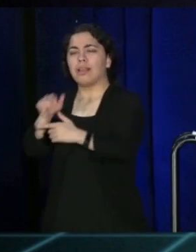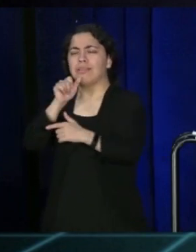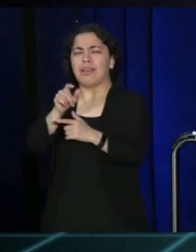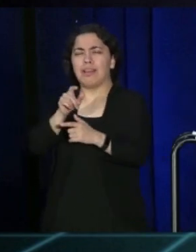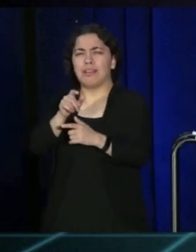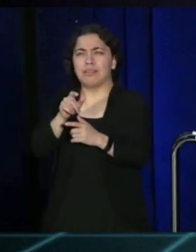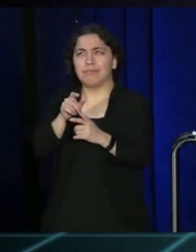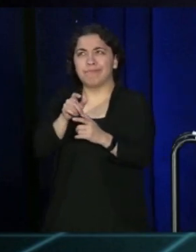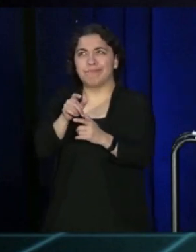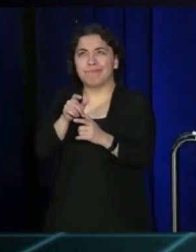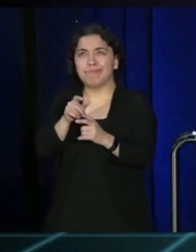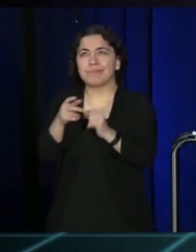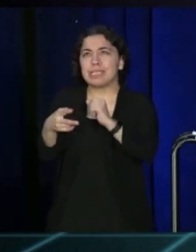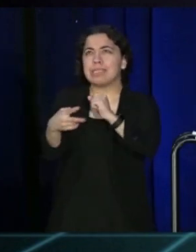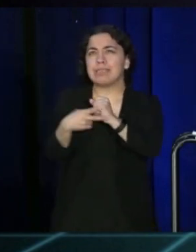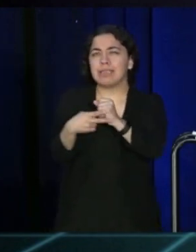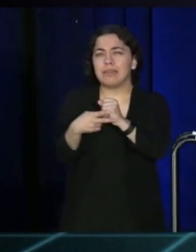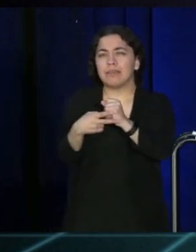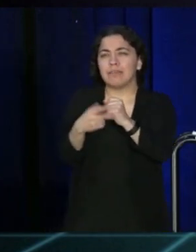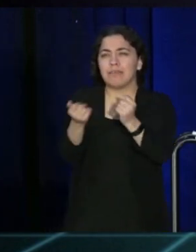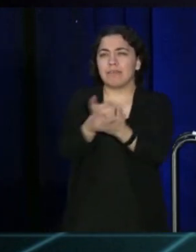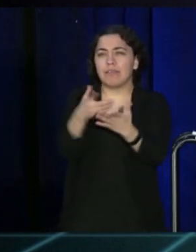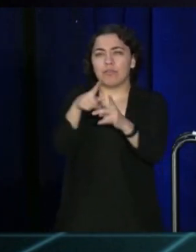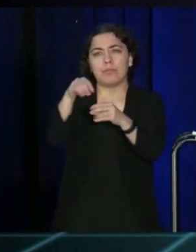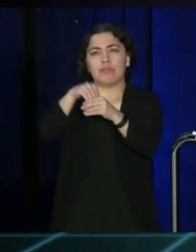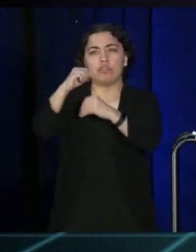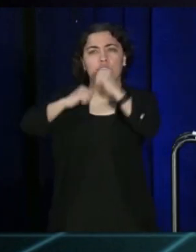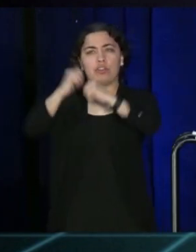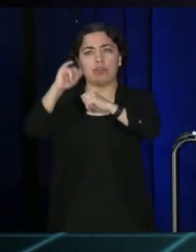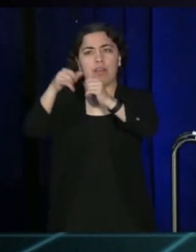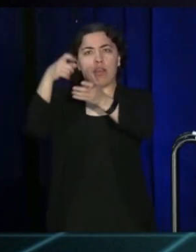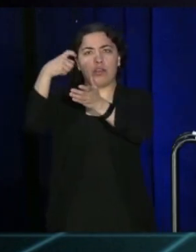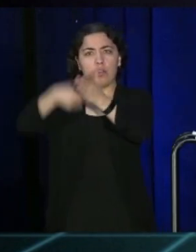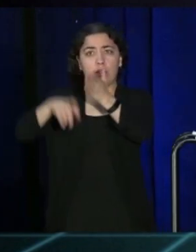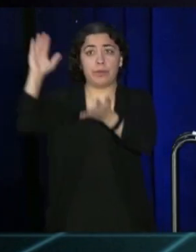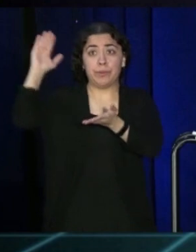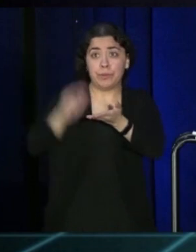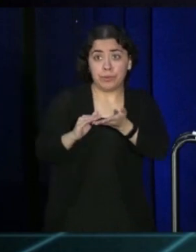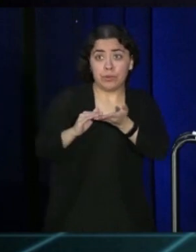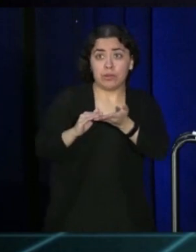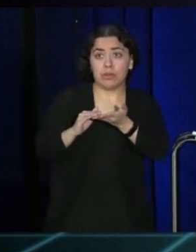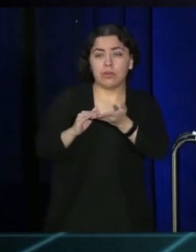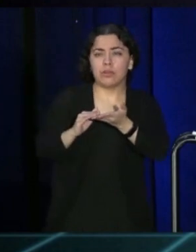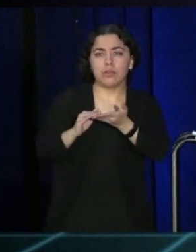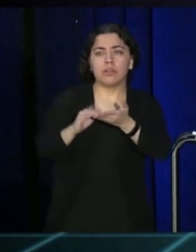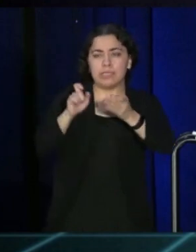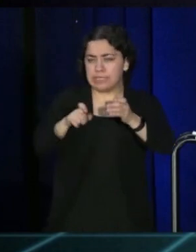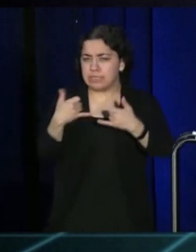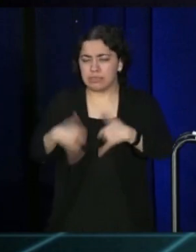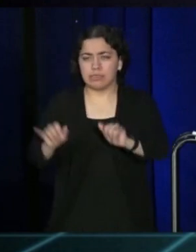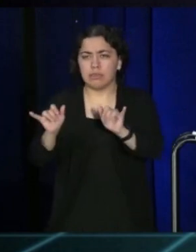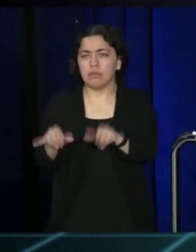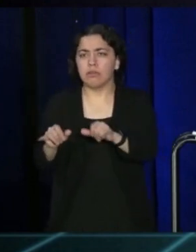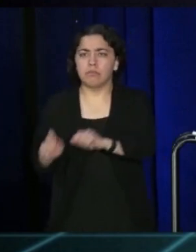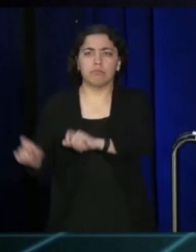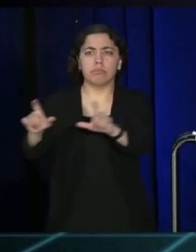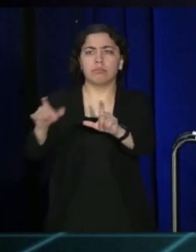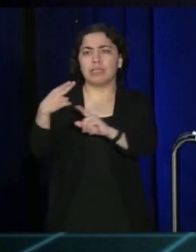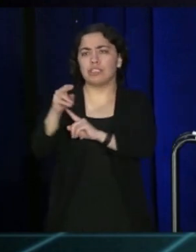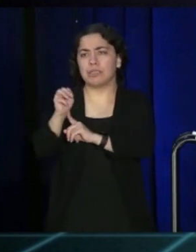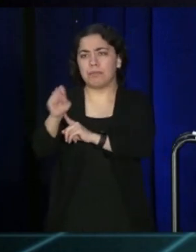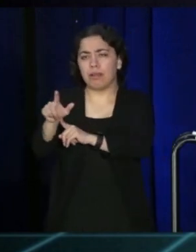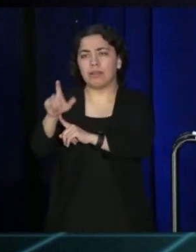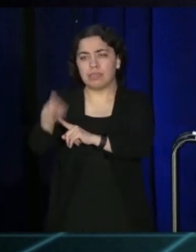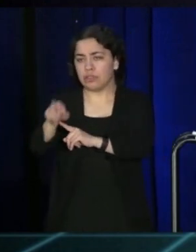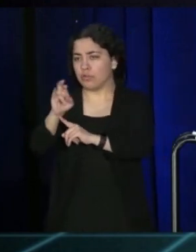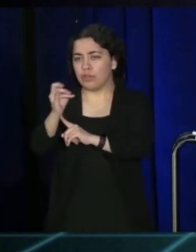anything from a infrastructure cost by not rendering HTML. It's no more expensive to render HTML